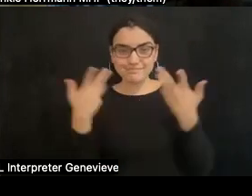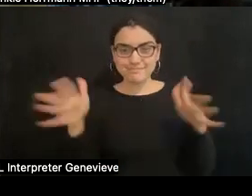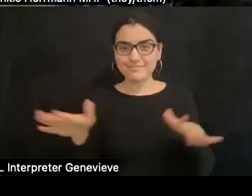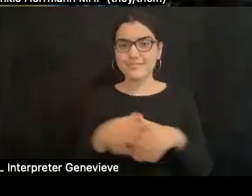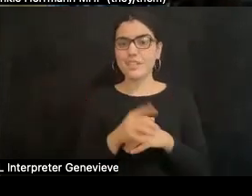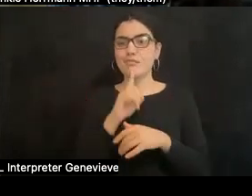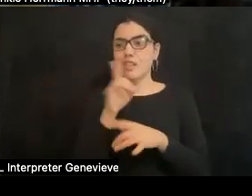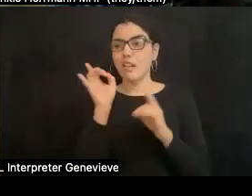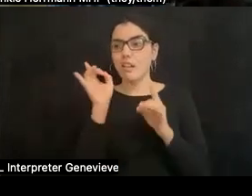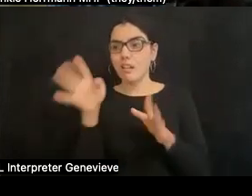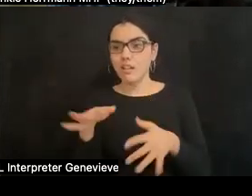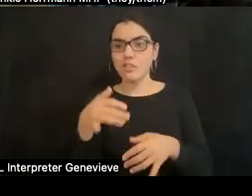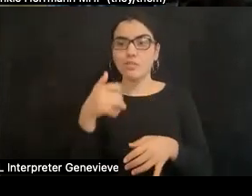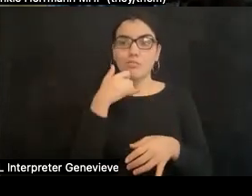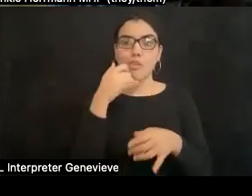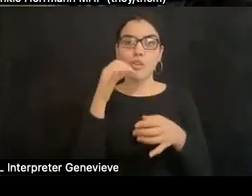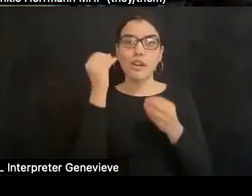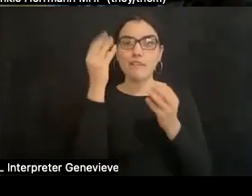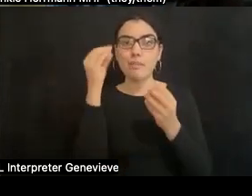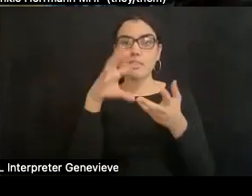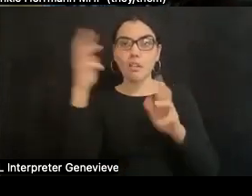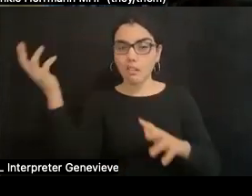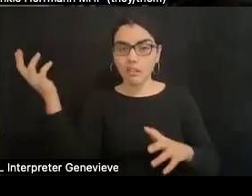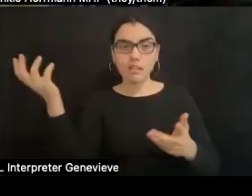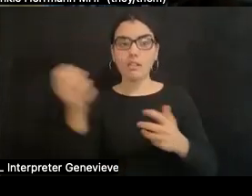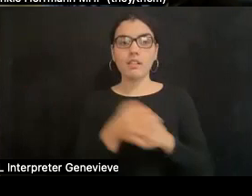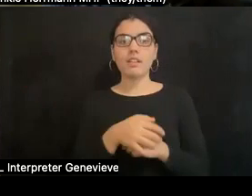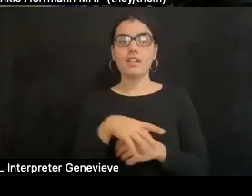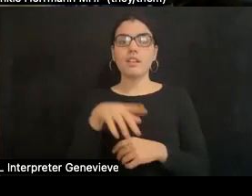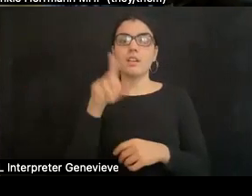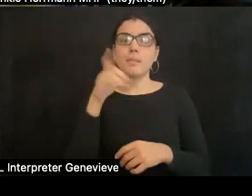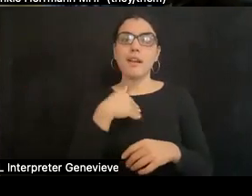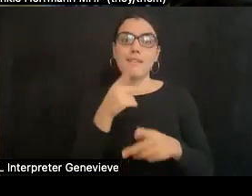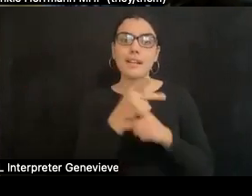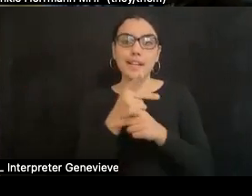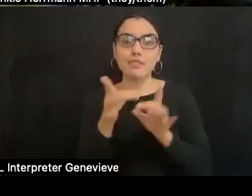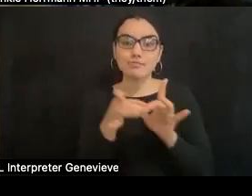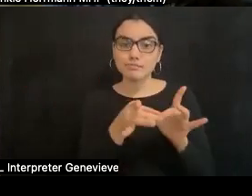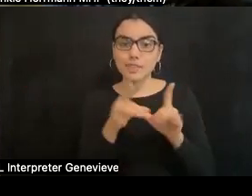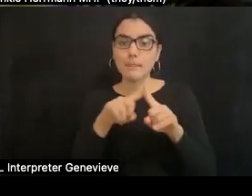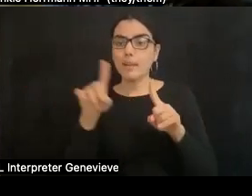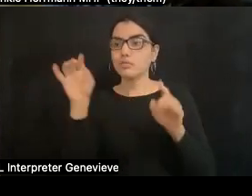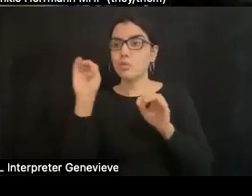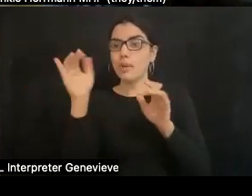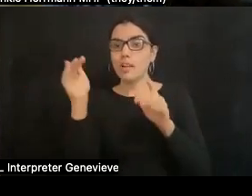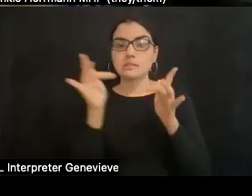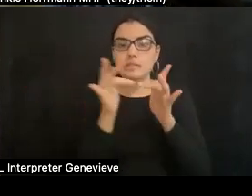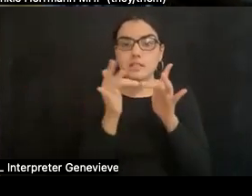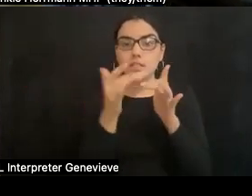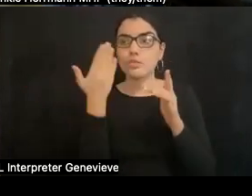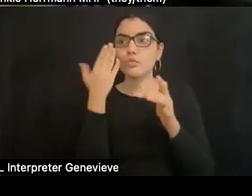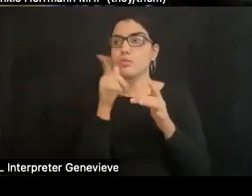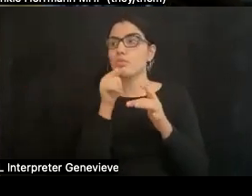dehumanizing things, wrong information, you're supposed to have a care coordinator, but you've never heard from them and don't know how to get a hold of